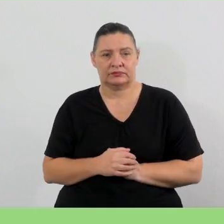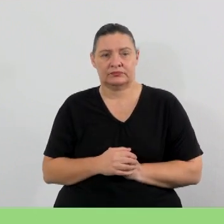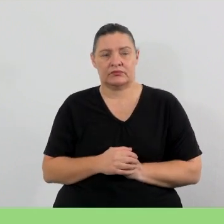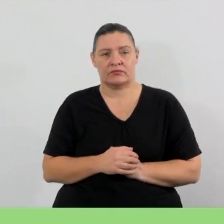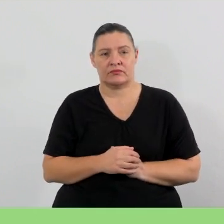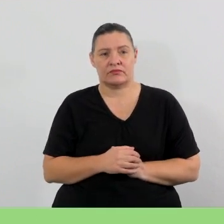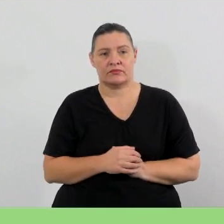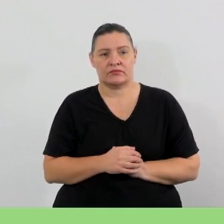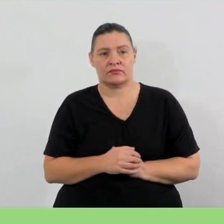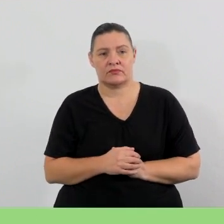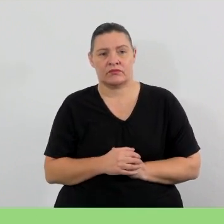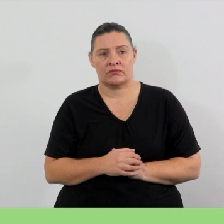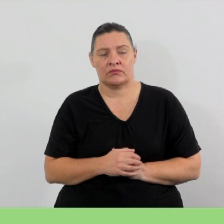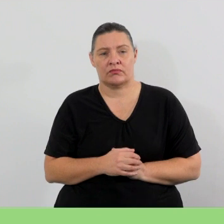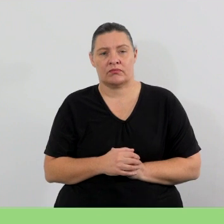here is